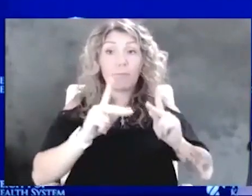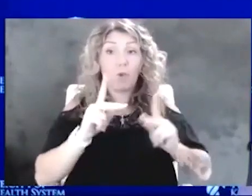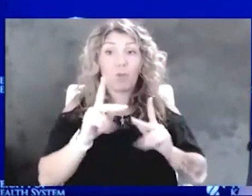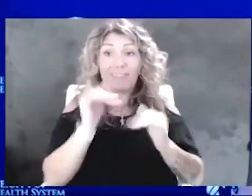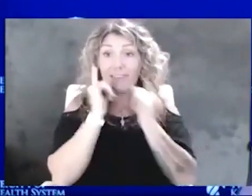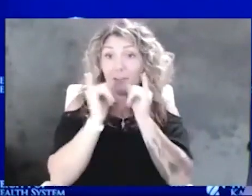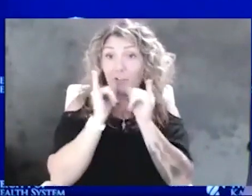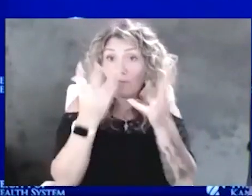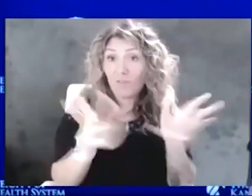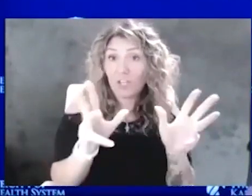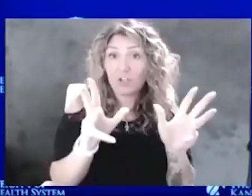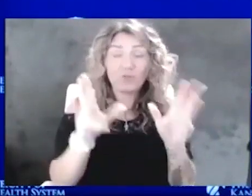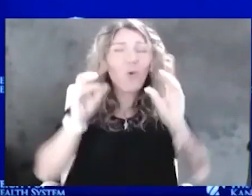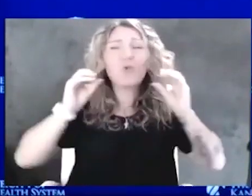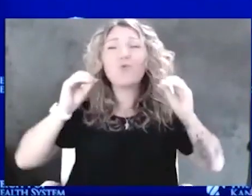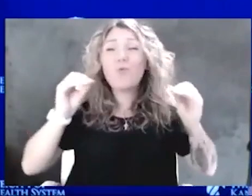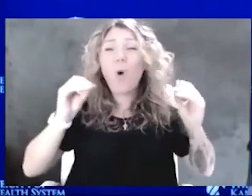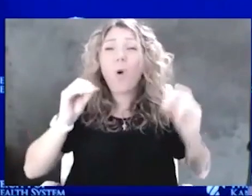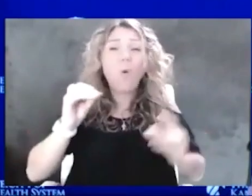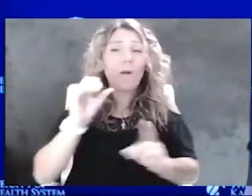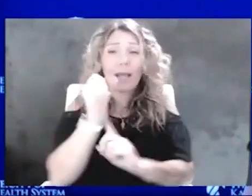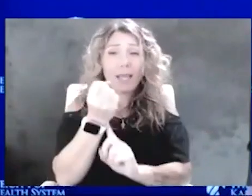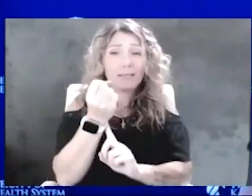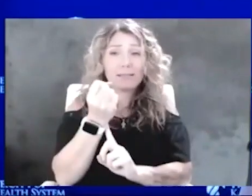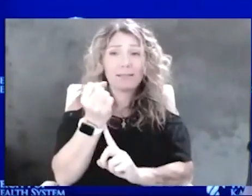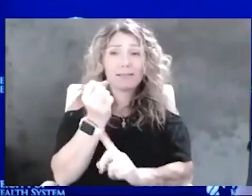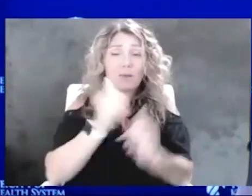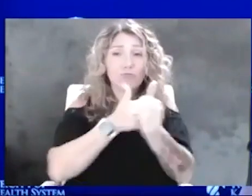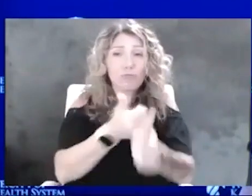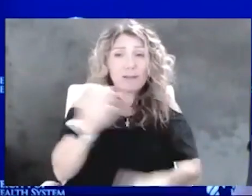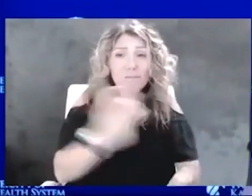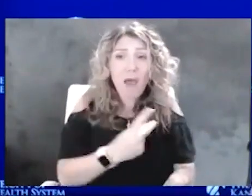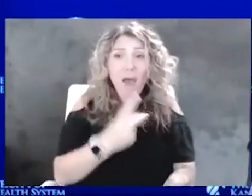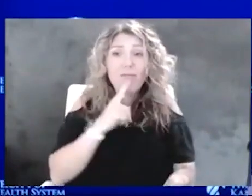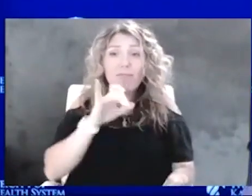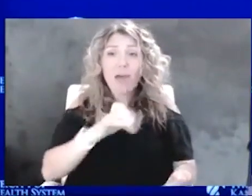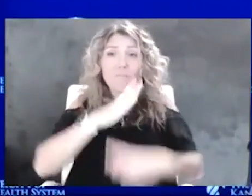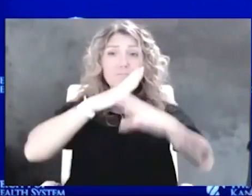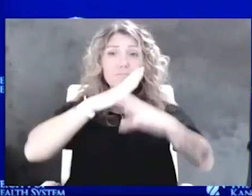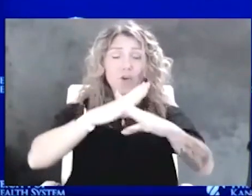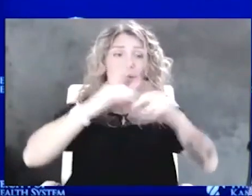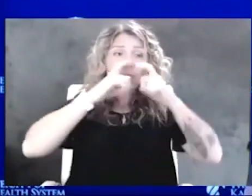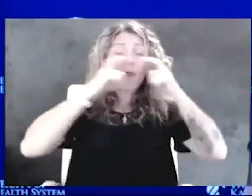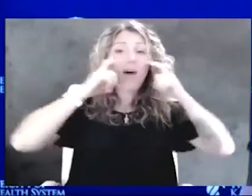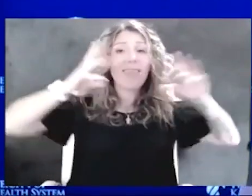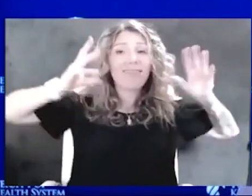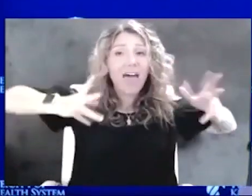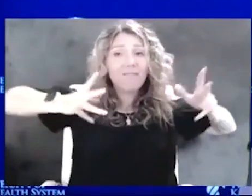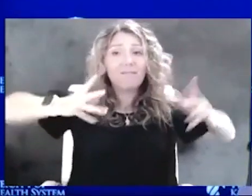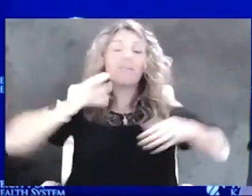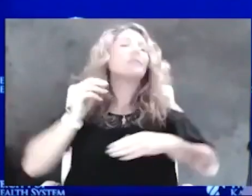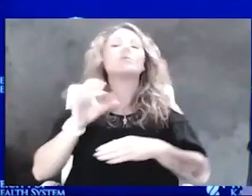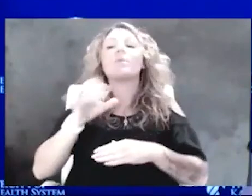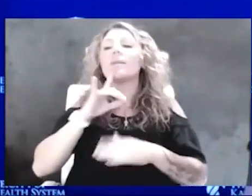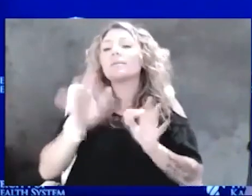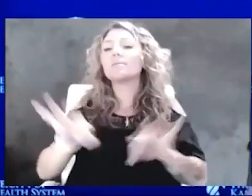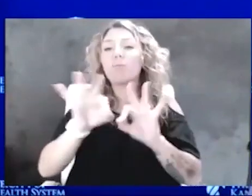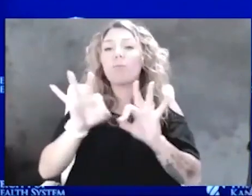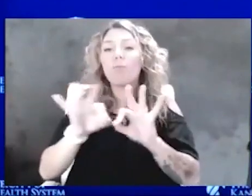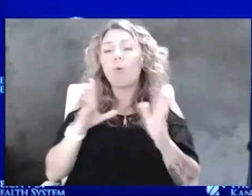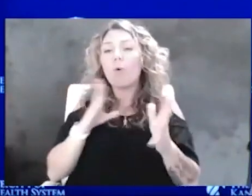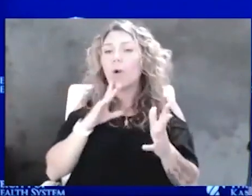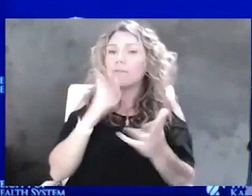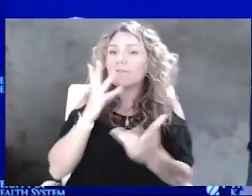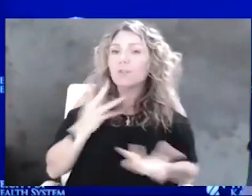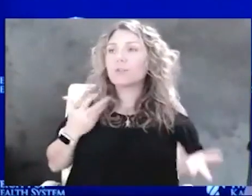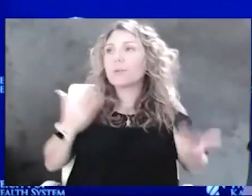traced back to that because of that barrier protection. So I think the important thing here is that barrier protection. Unfortunately, we don't know the best